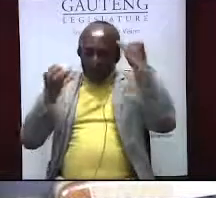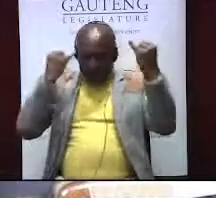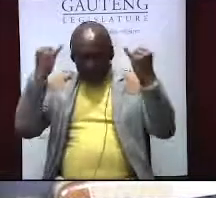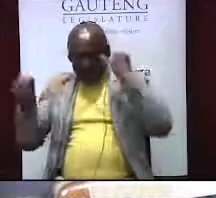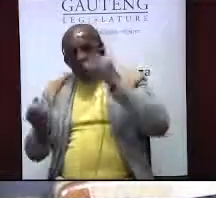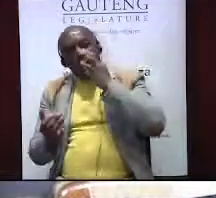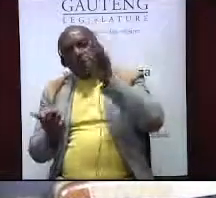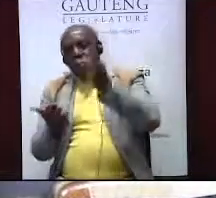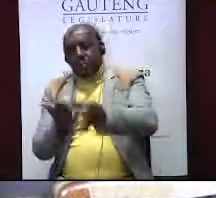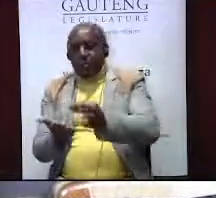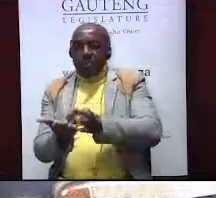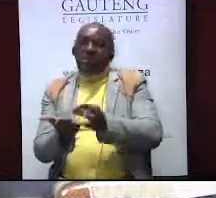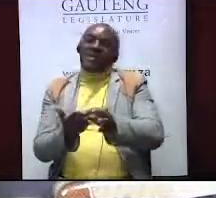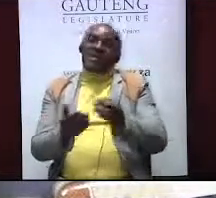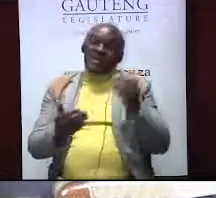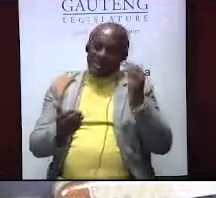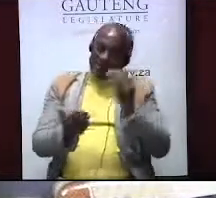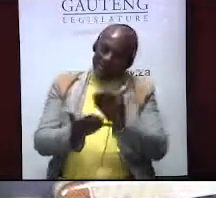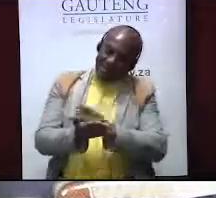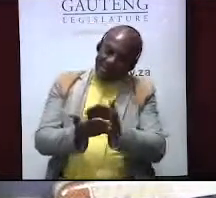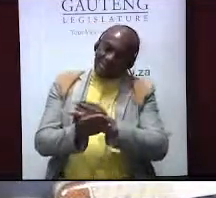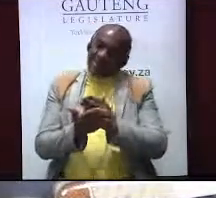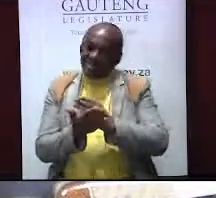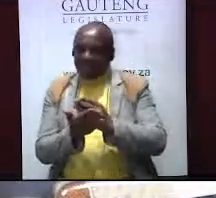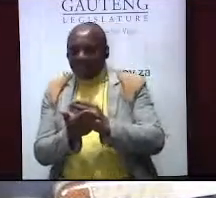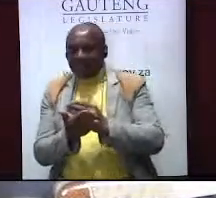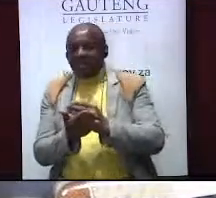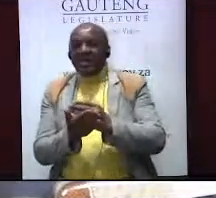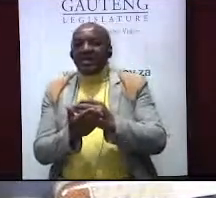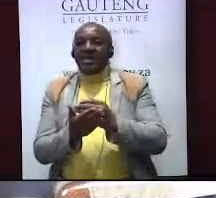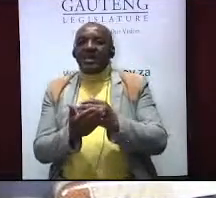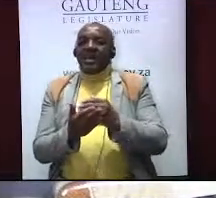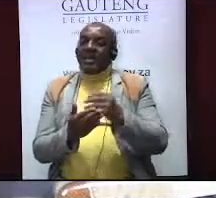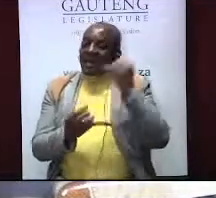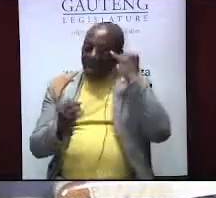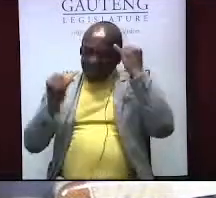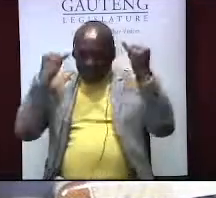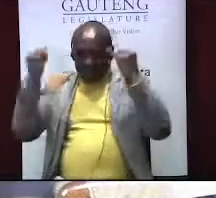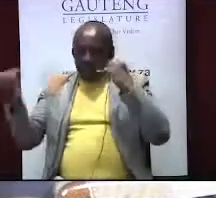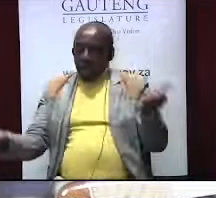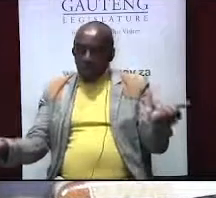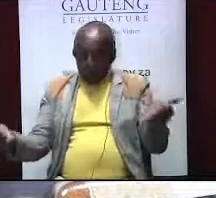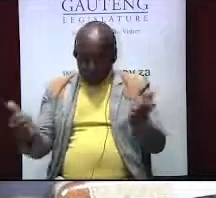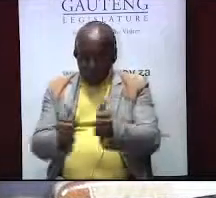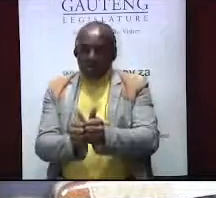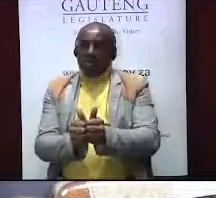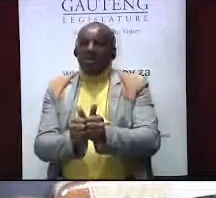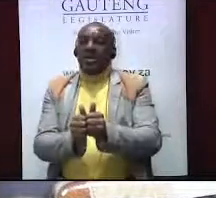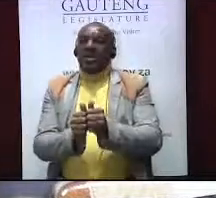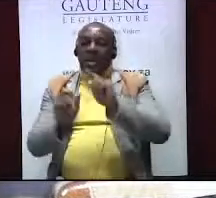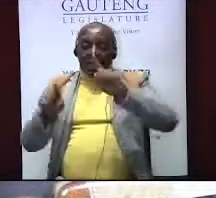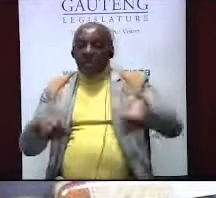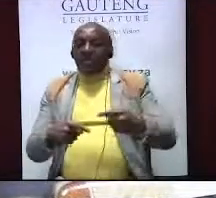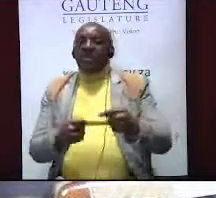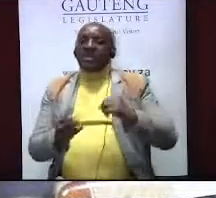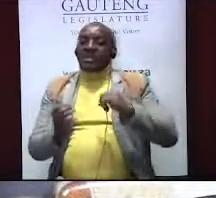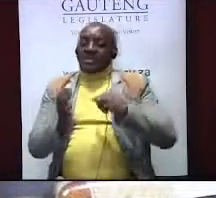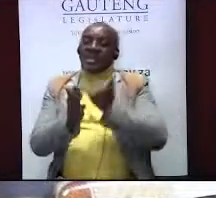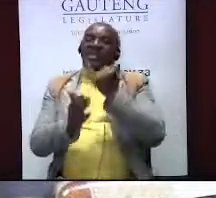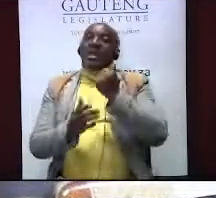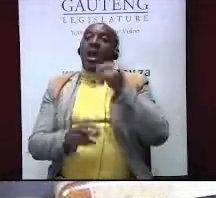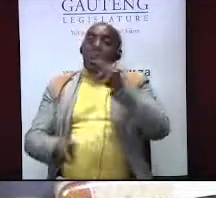raised to say, let's bring all these brilliant ideas together. Don't look at working for yourself in silos.